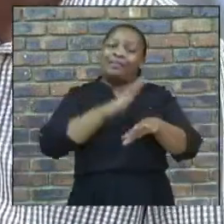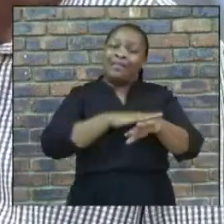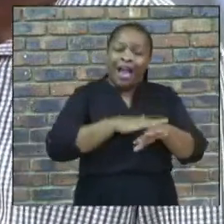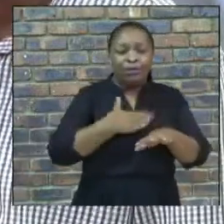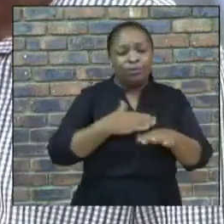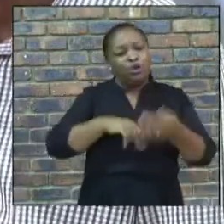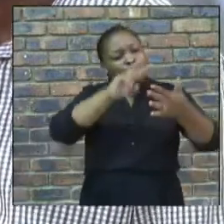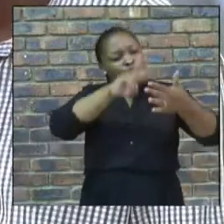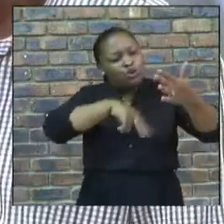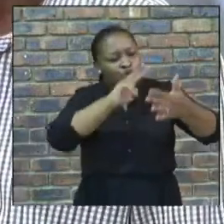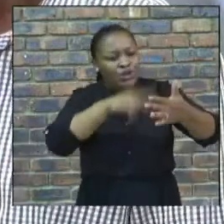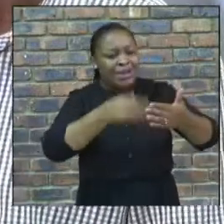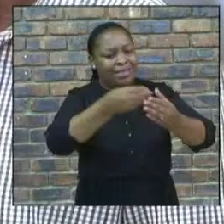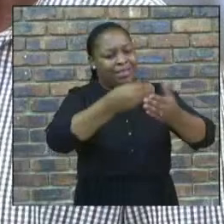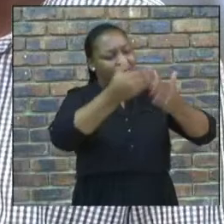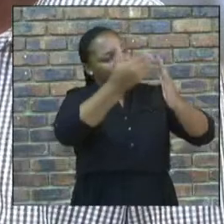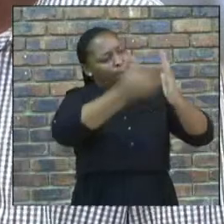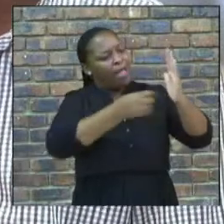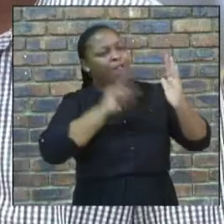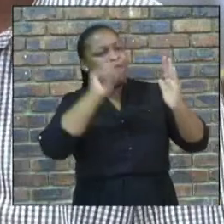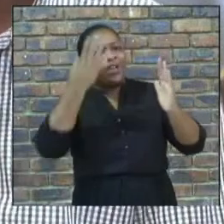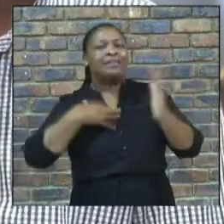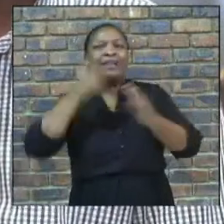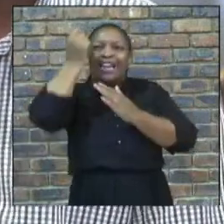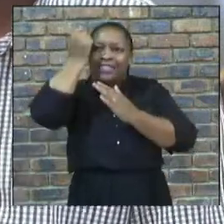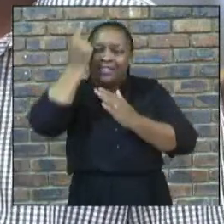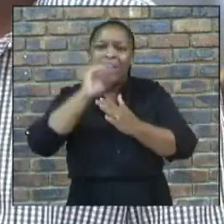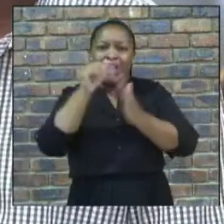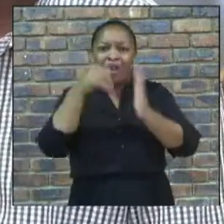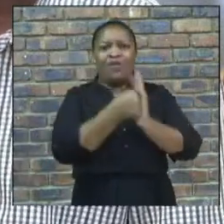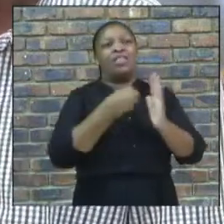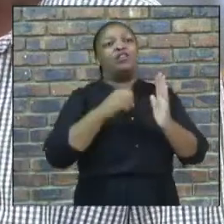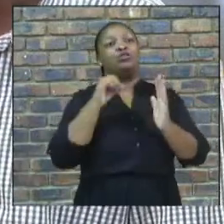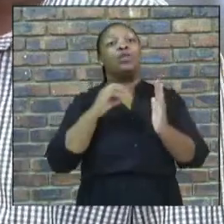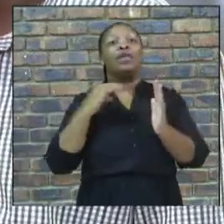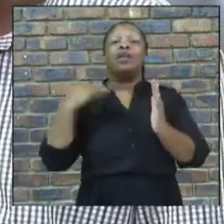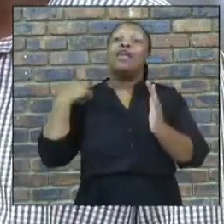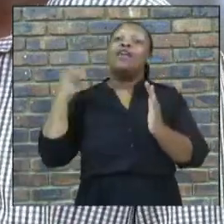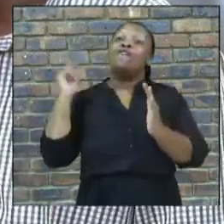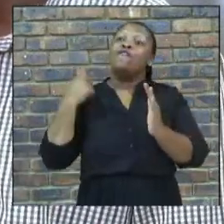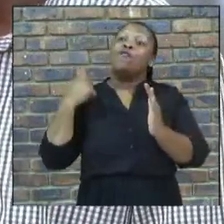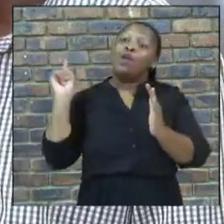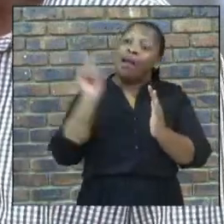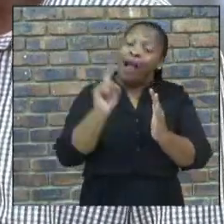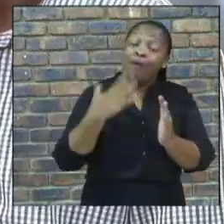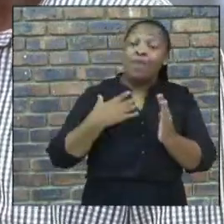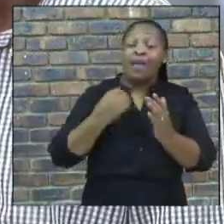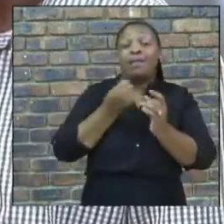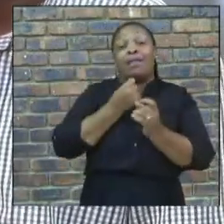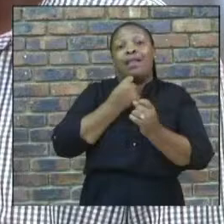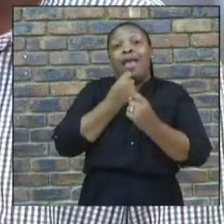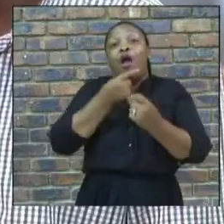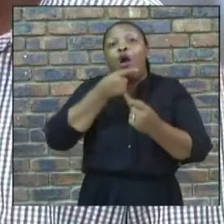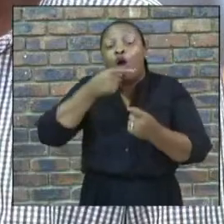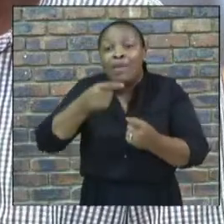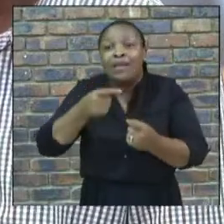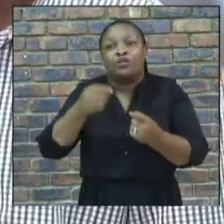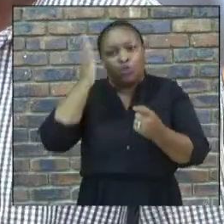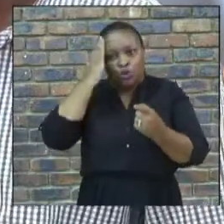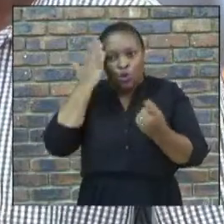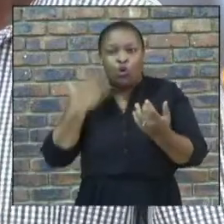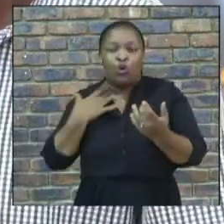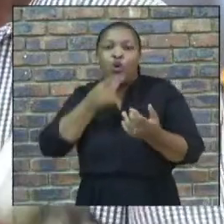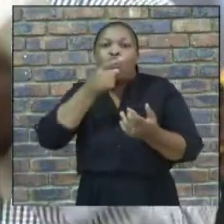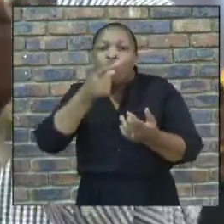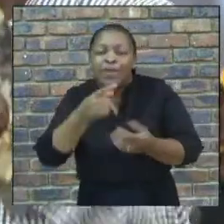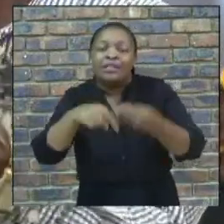of 21 days. So ayikafikanga kithina lento le. So I felt ukuthi this is wrong. But